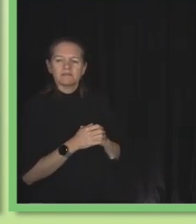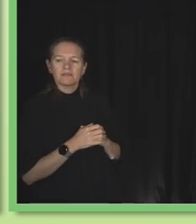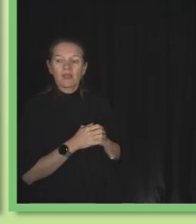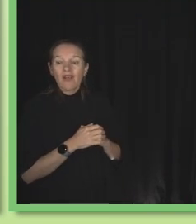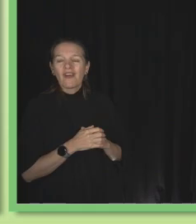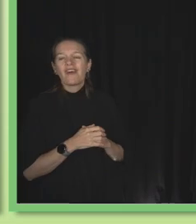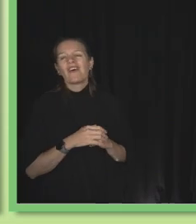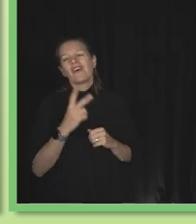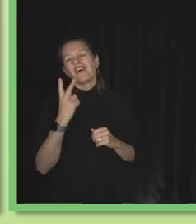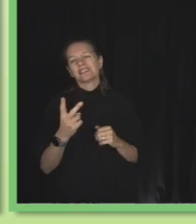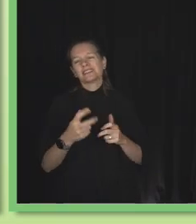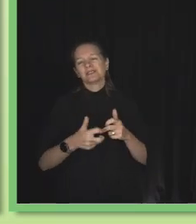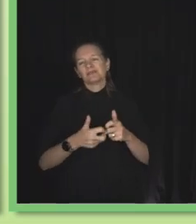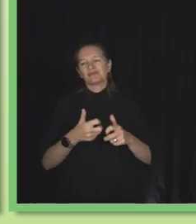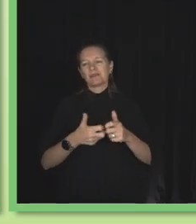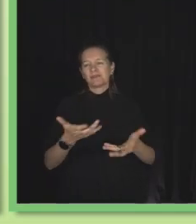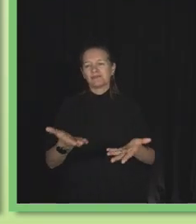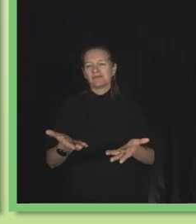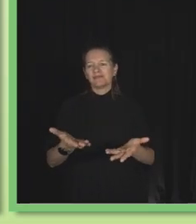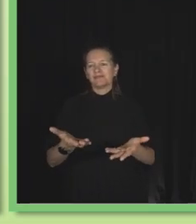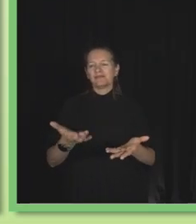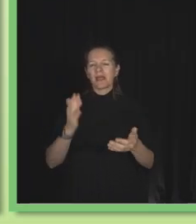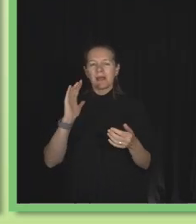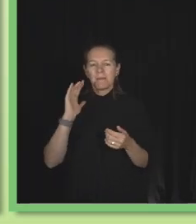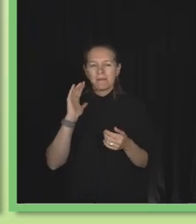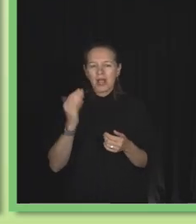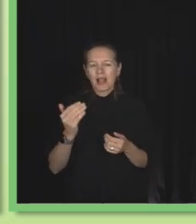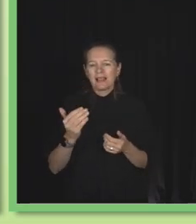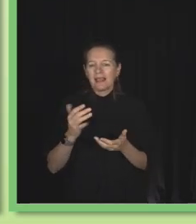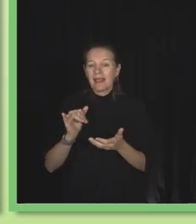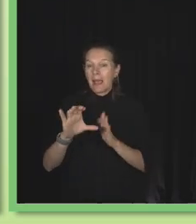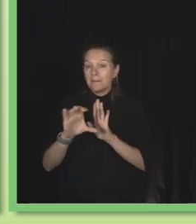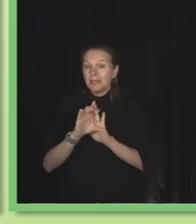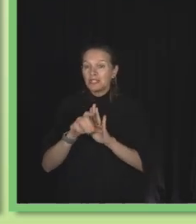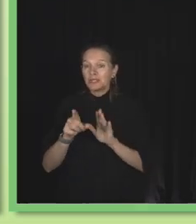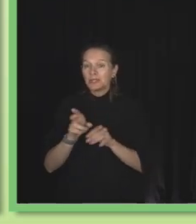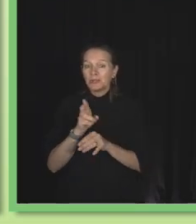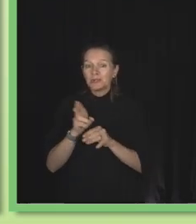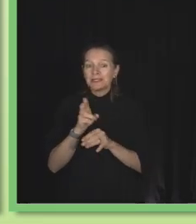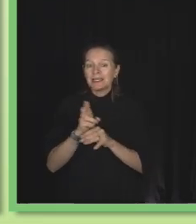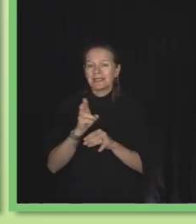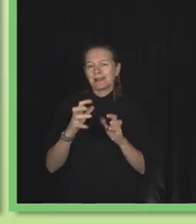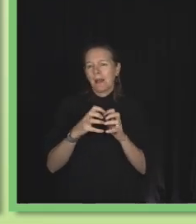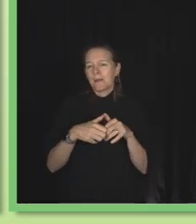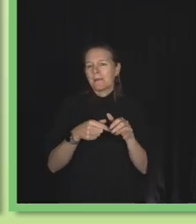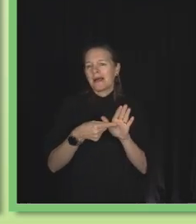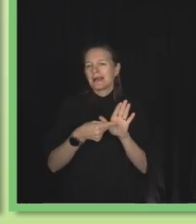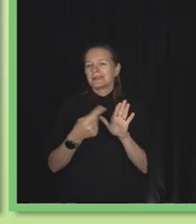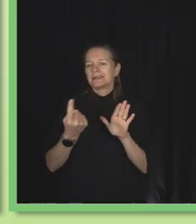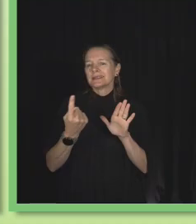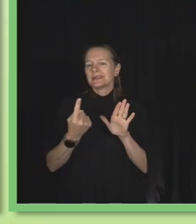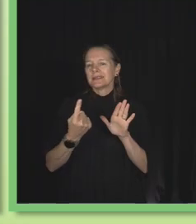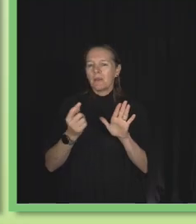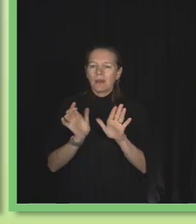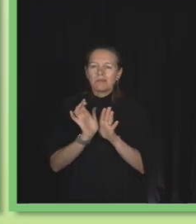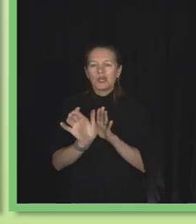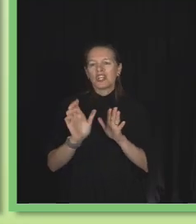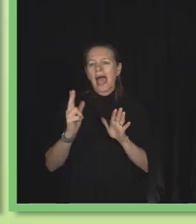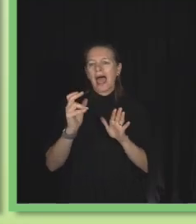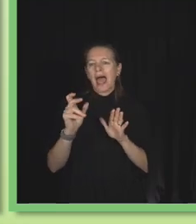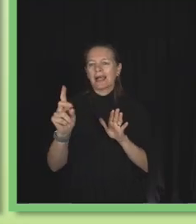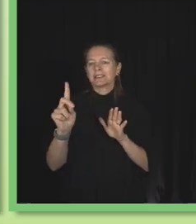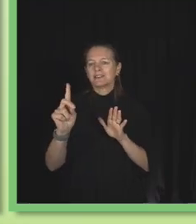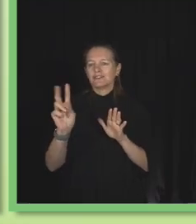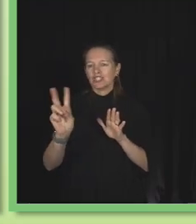All right, I see the problem. Apparently, the compiler image you're using to build your project is compromised. Someone pushed a hacked version into